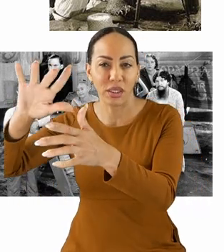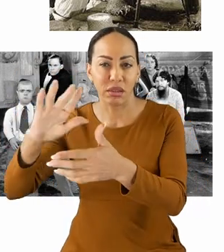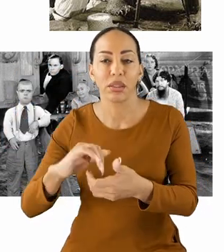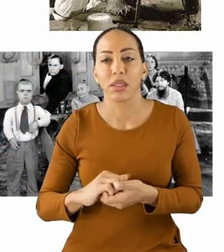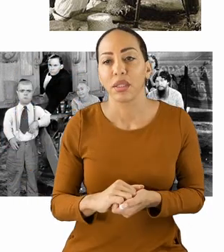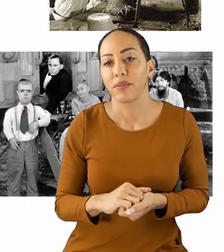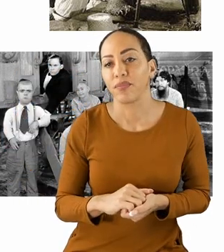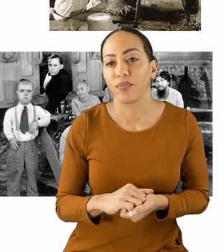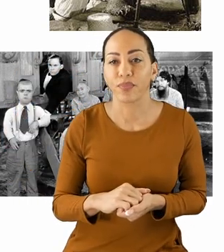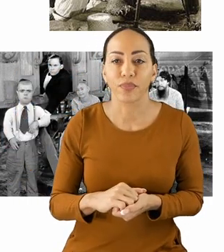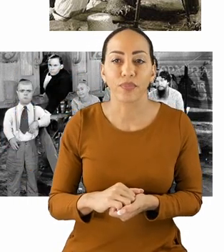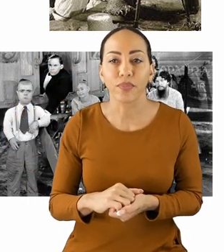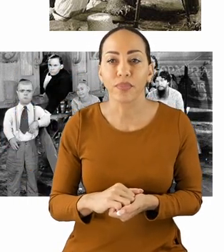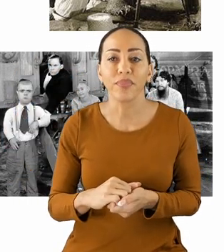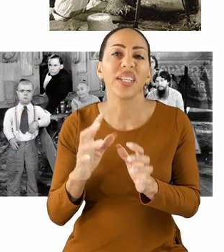side,